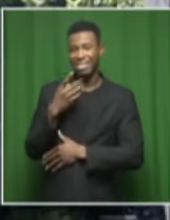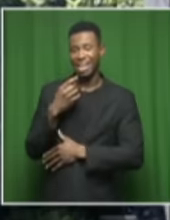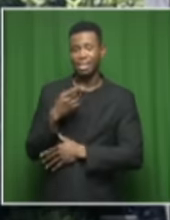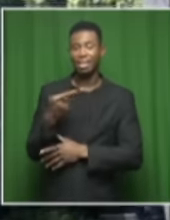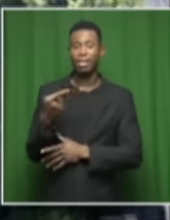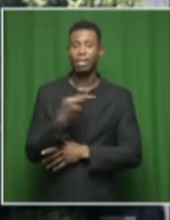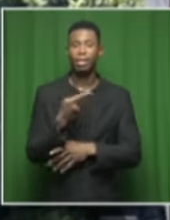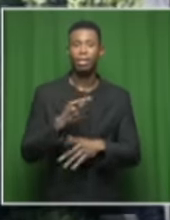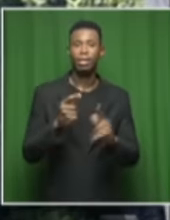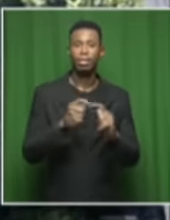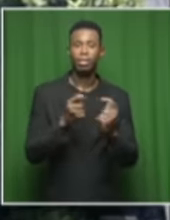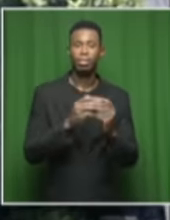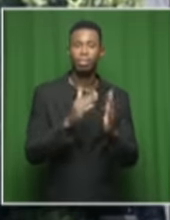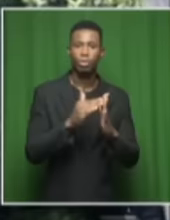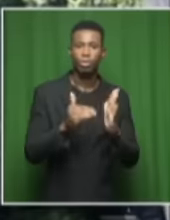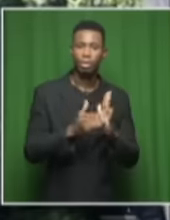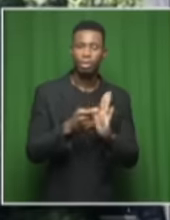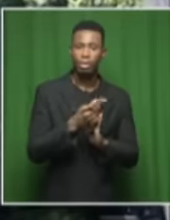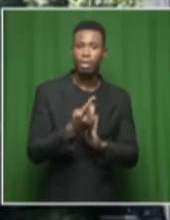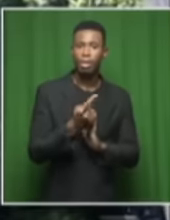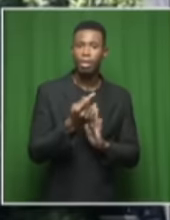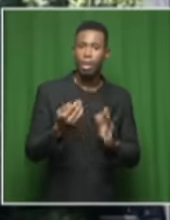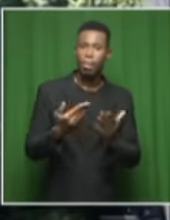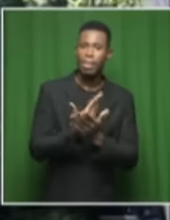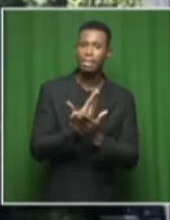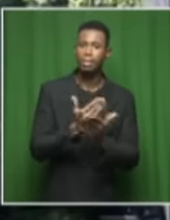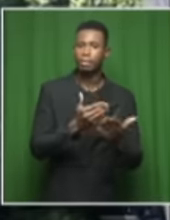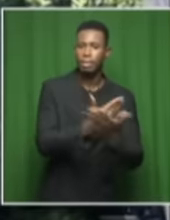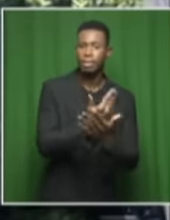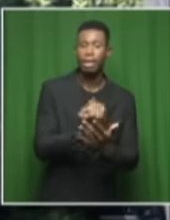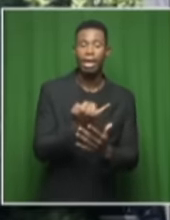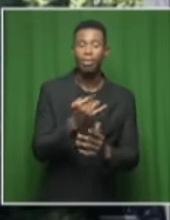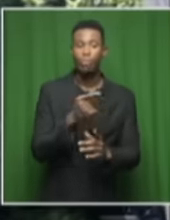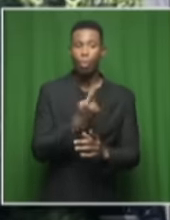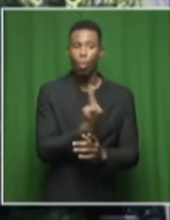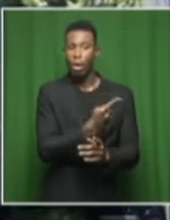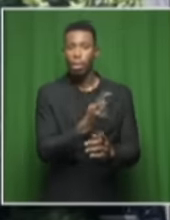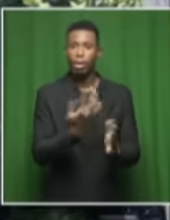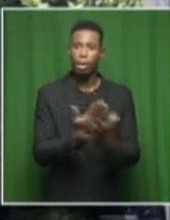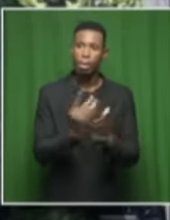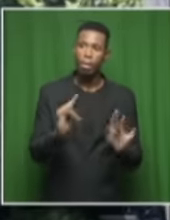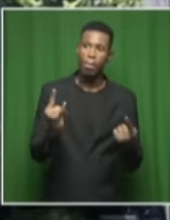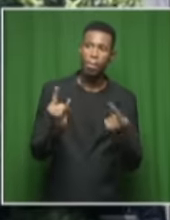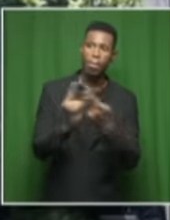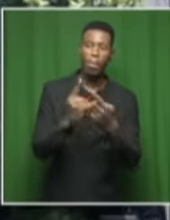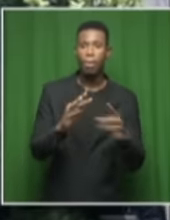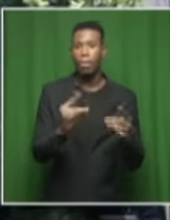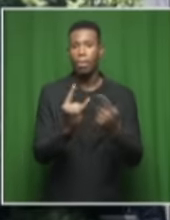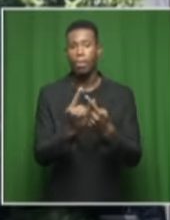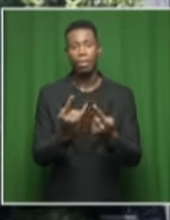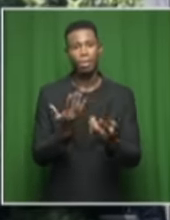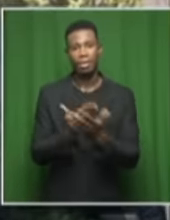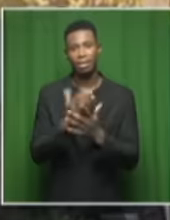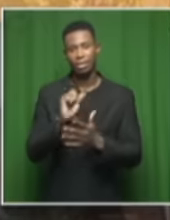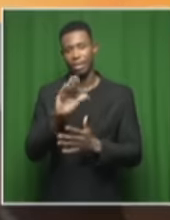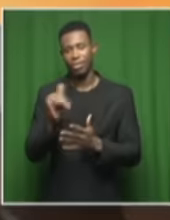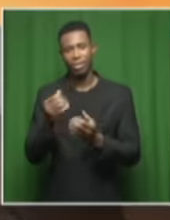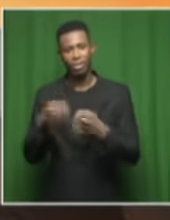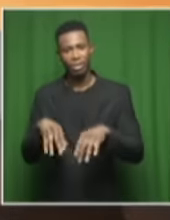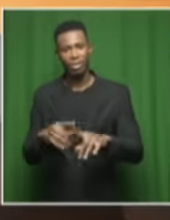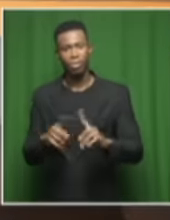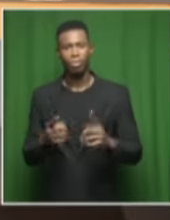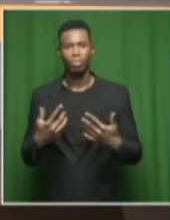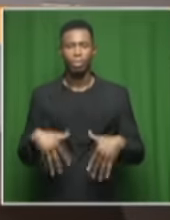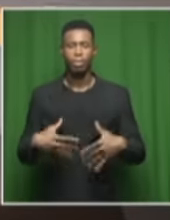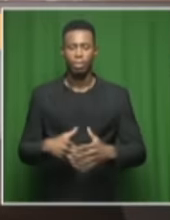one kick. And I mean, if one of them had got one of those over, it might have been a different story for us. And I like the fact, Butch, that you bring